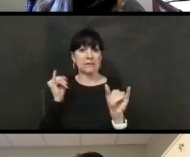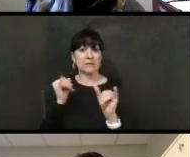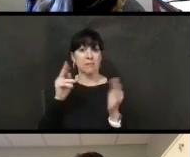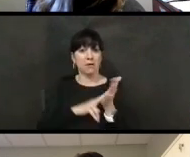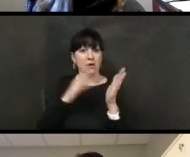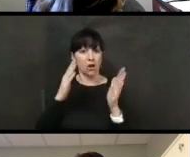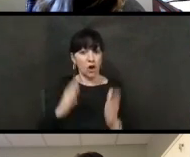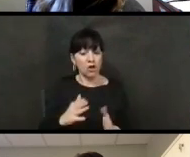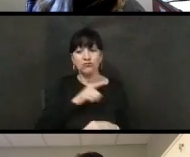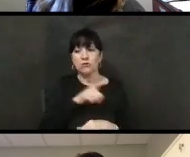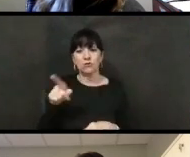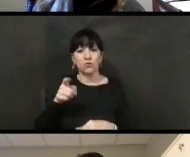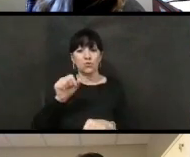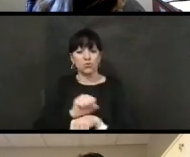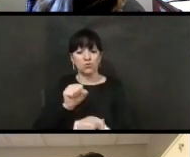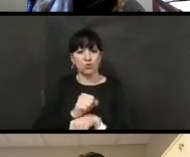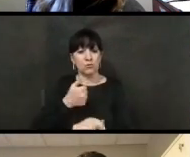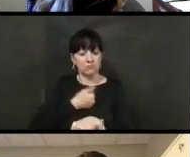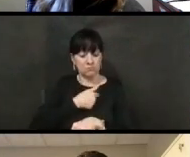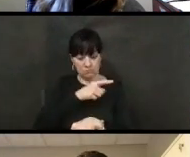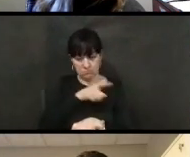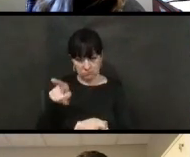for benefits back to that date.